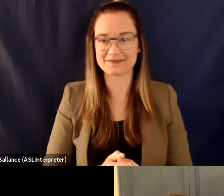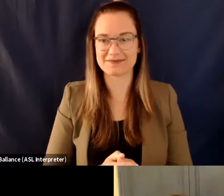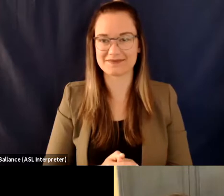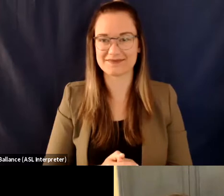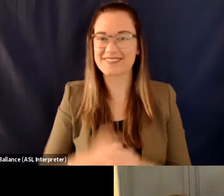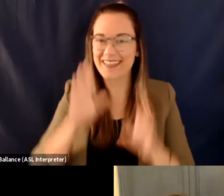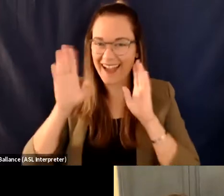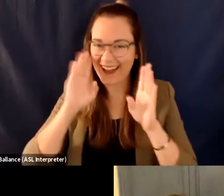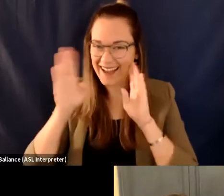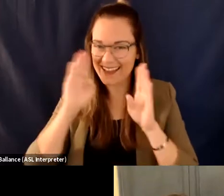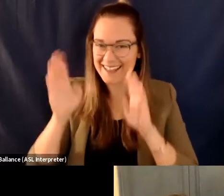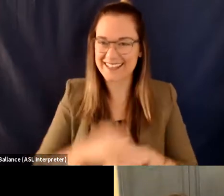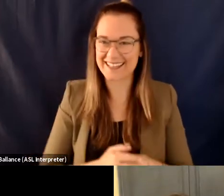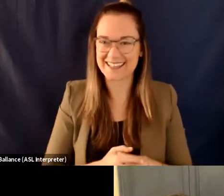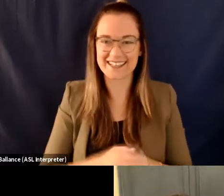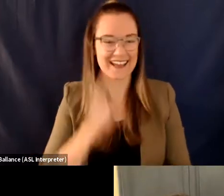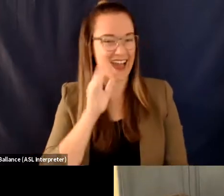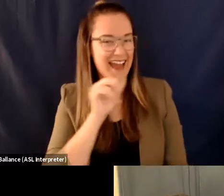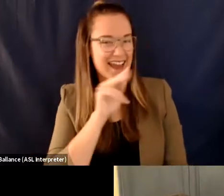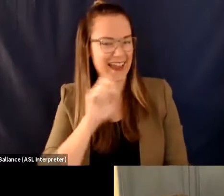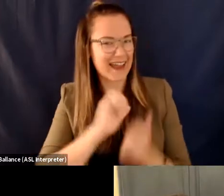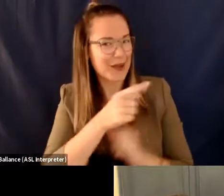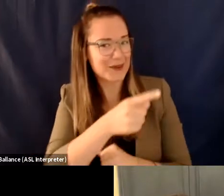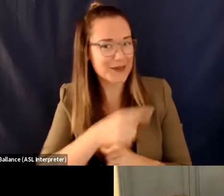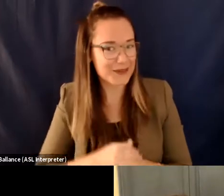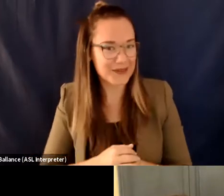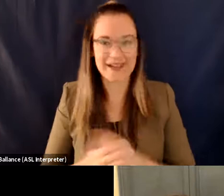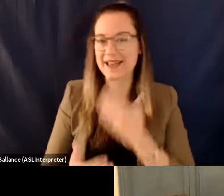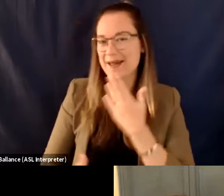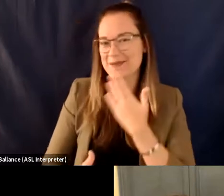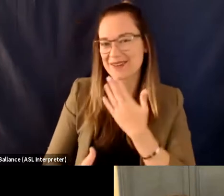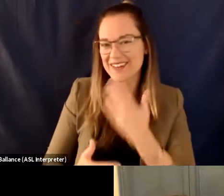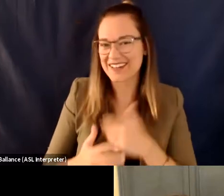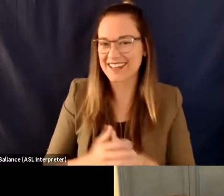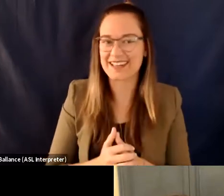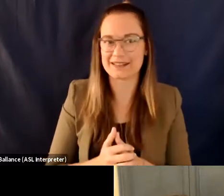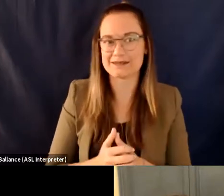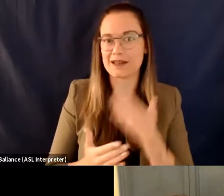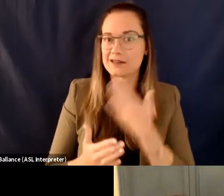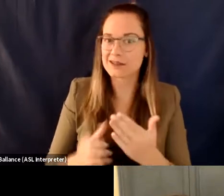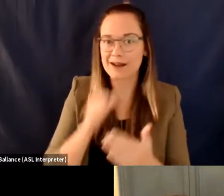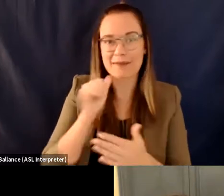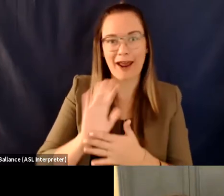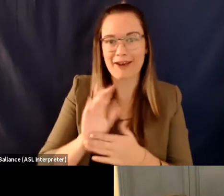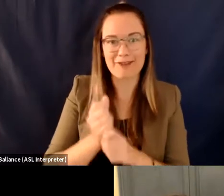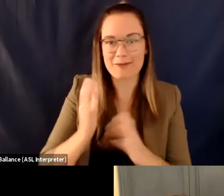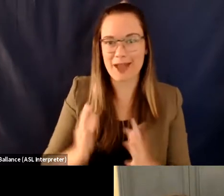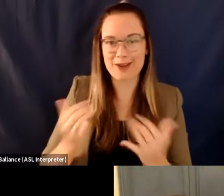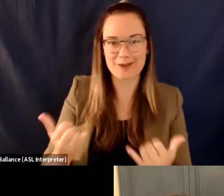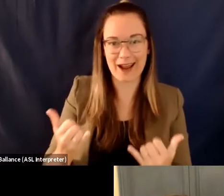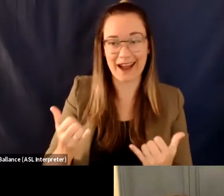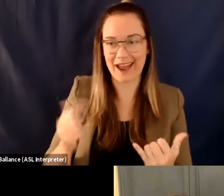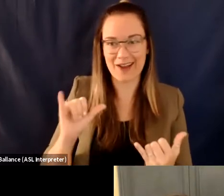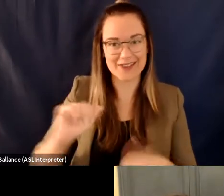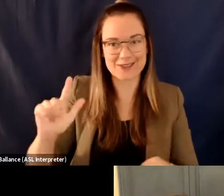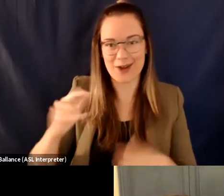Hi, guys. Hi, Anne. How are you? I'm good. It's a good thing I'm not a filmmaker. That's all I can say.